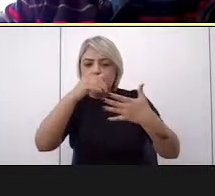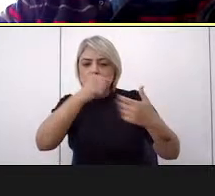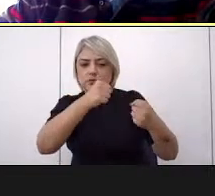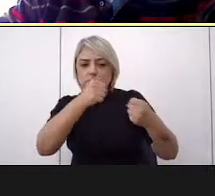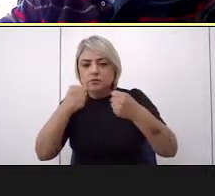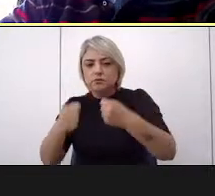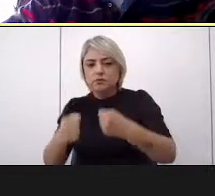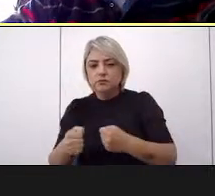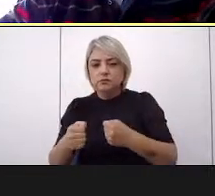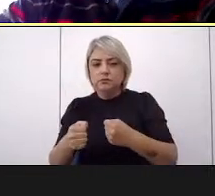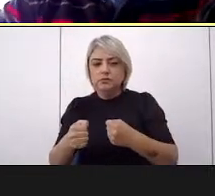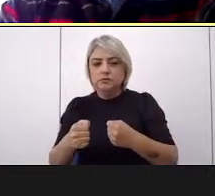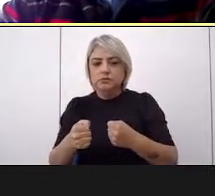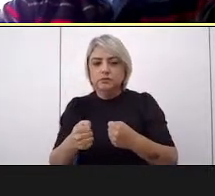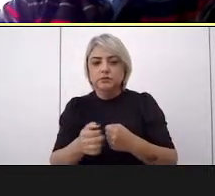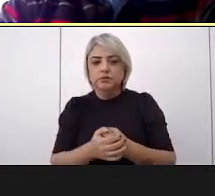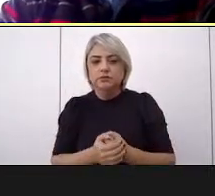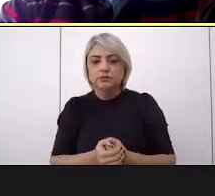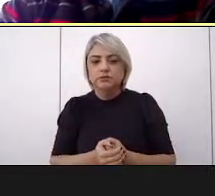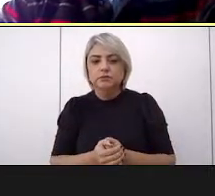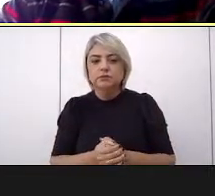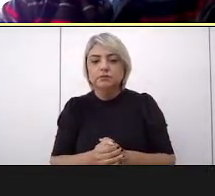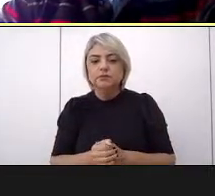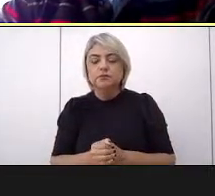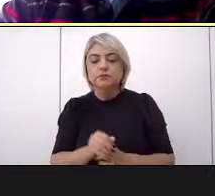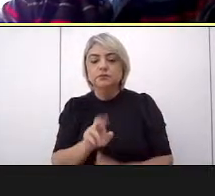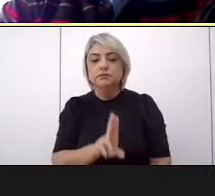the use of the law by disadvantaged